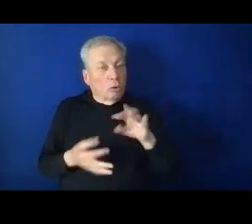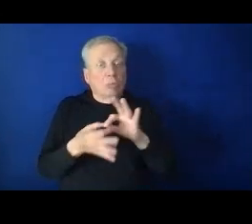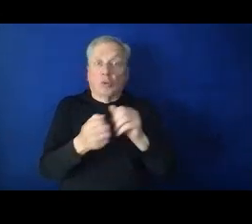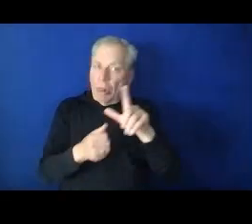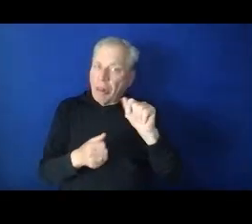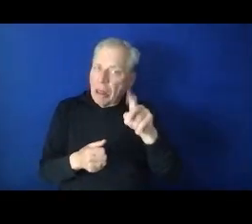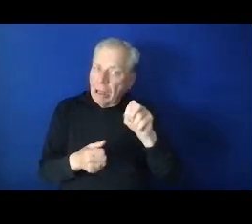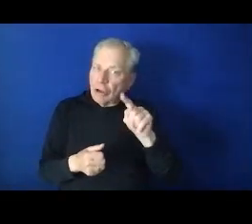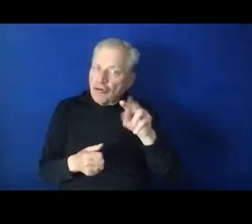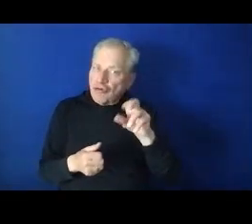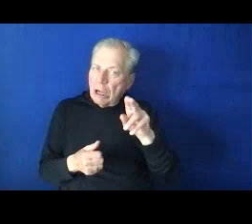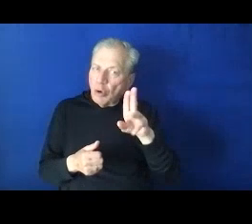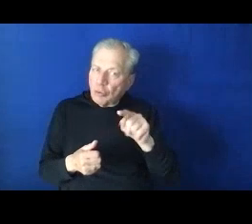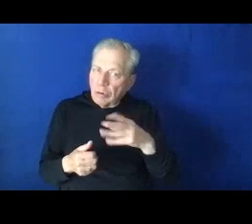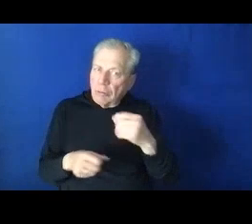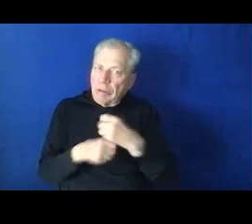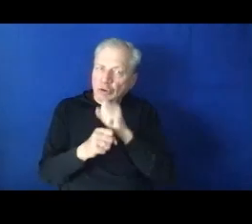sure that we're